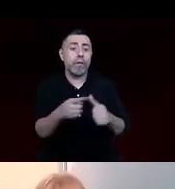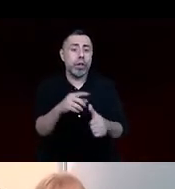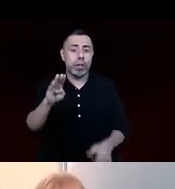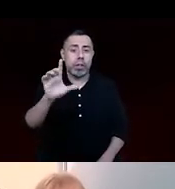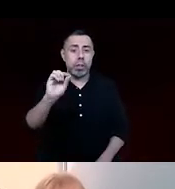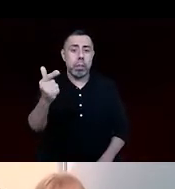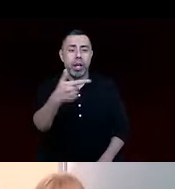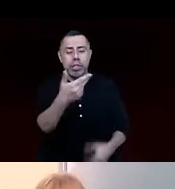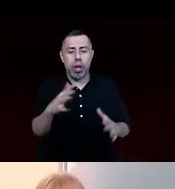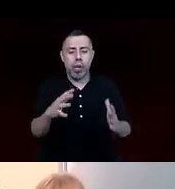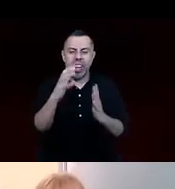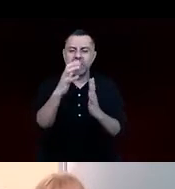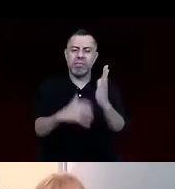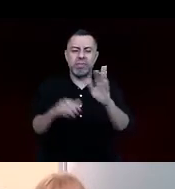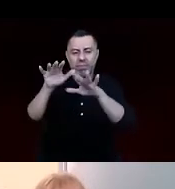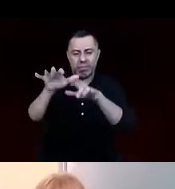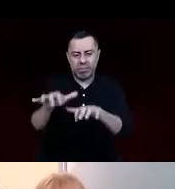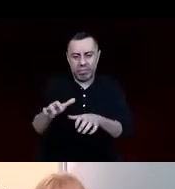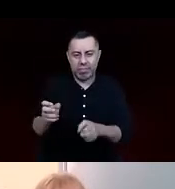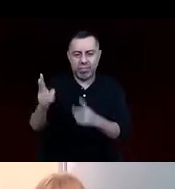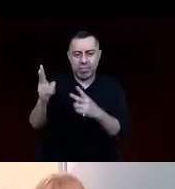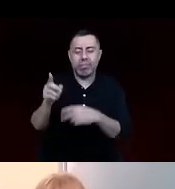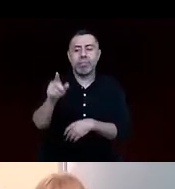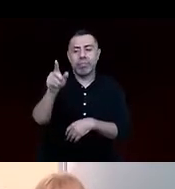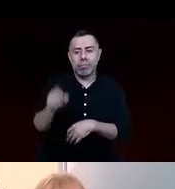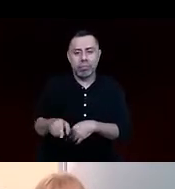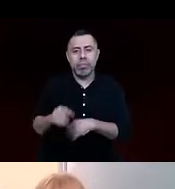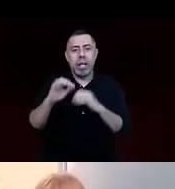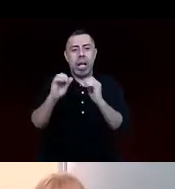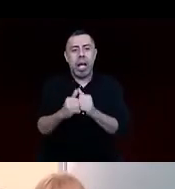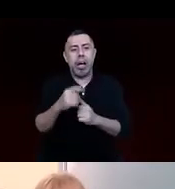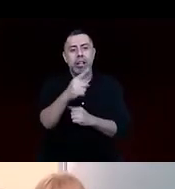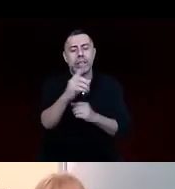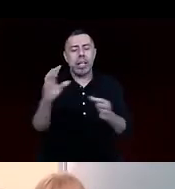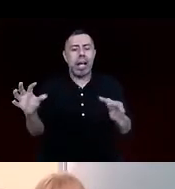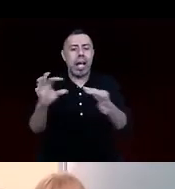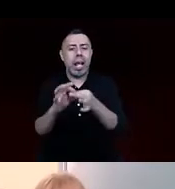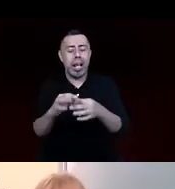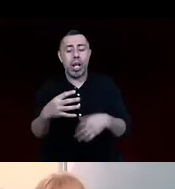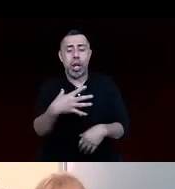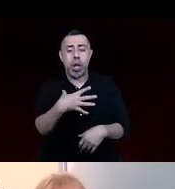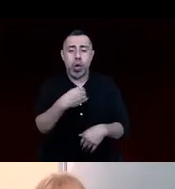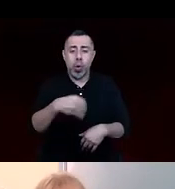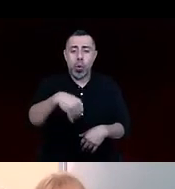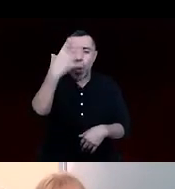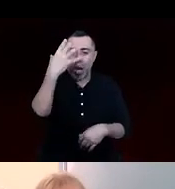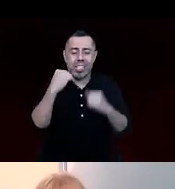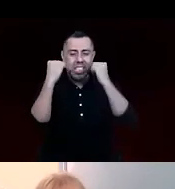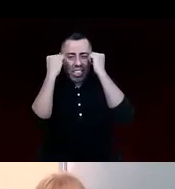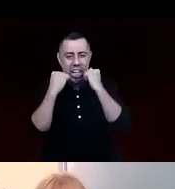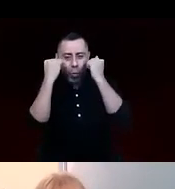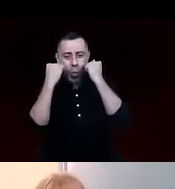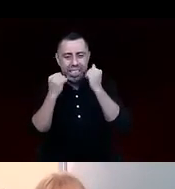written about, and the way in which she's connected that white terrorism that she experienced as a young